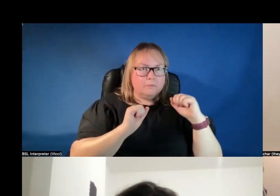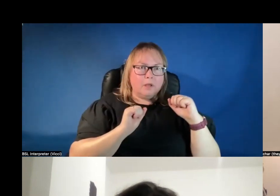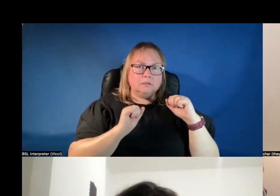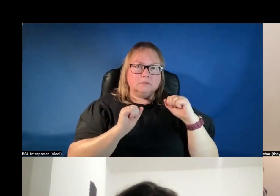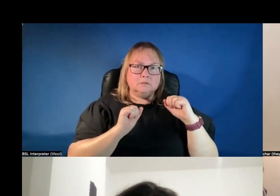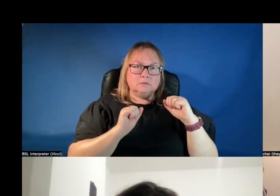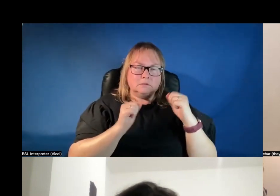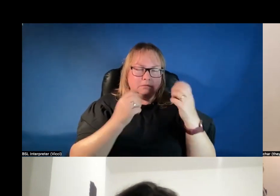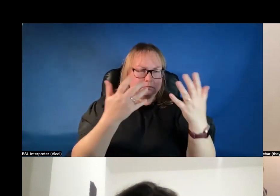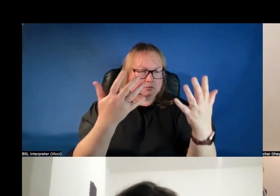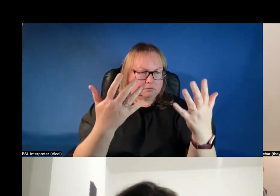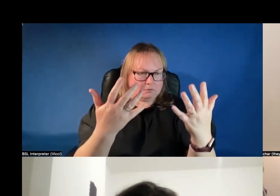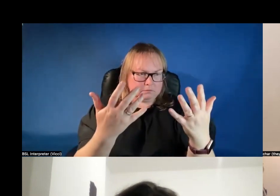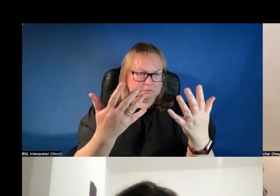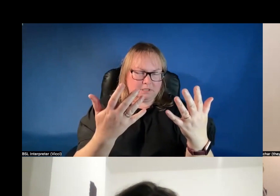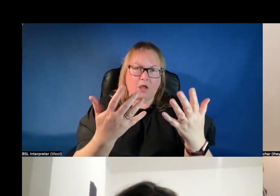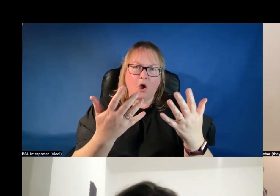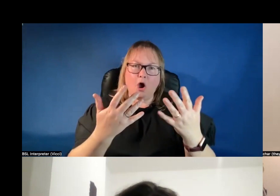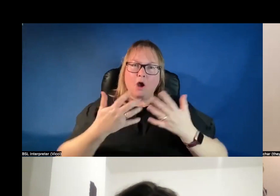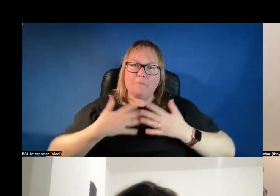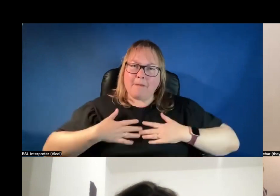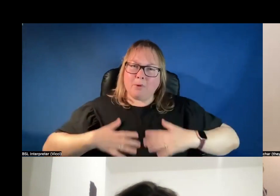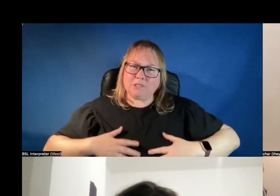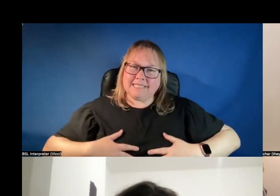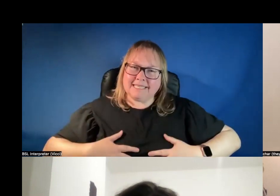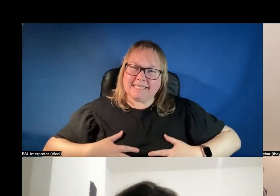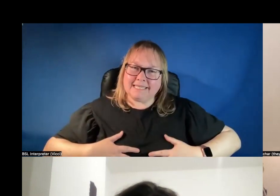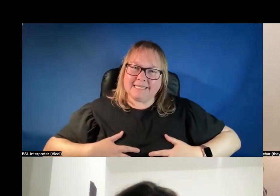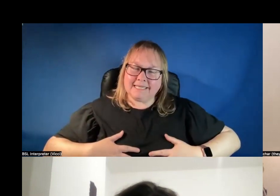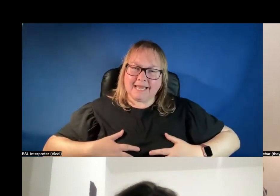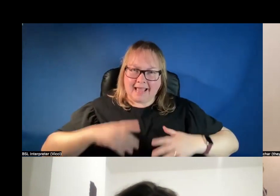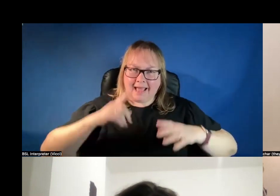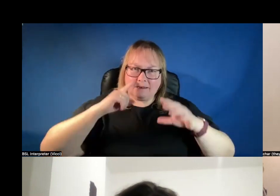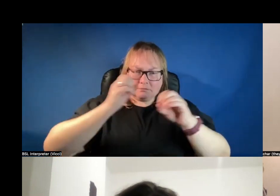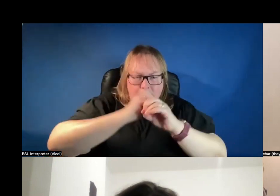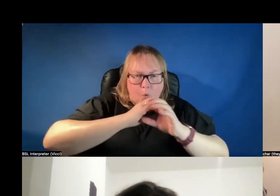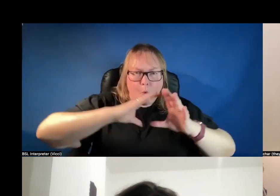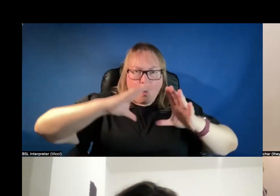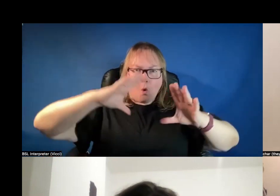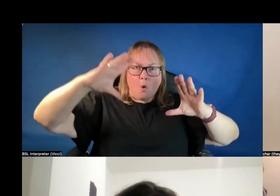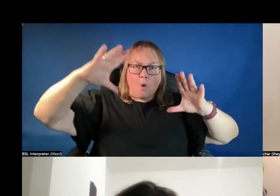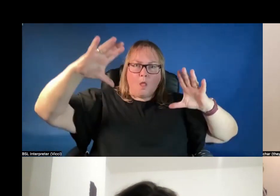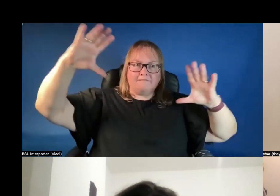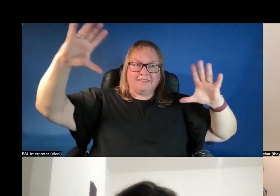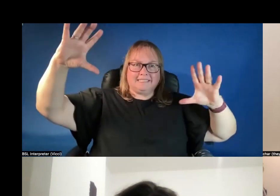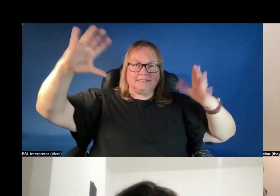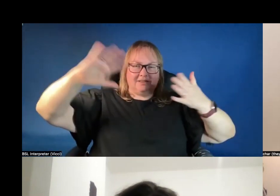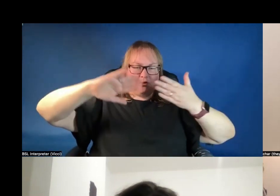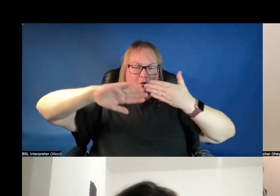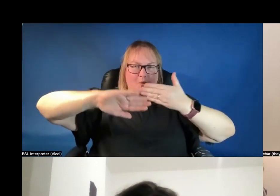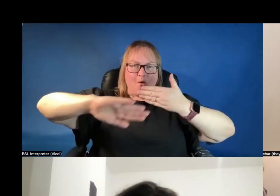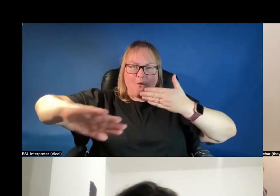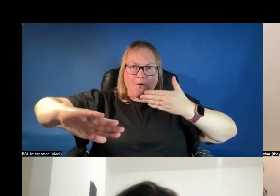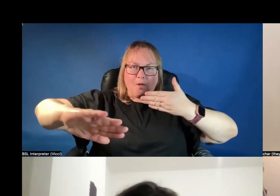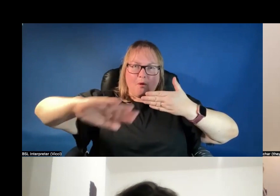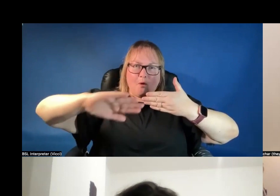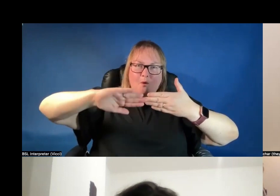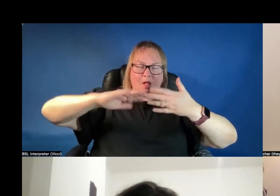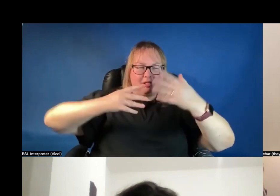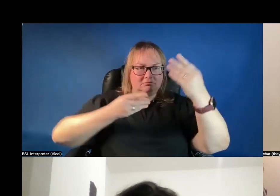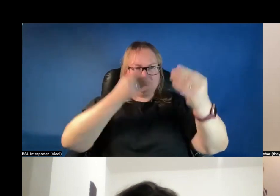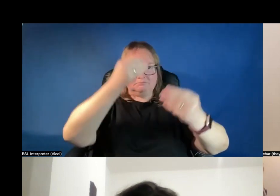it. Perhaps my body can perceive all of it, you know, the bits that kind of like the dark side of the moon kind